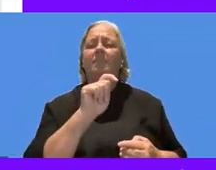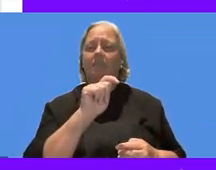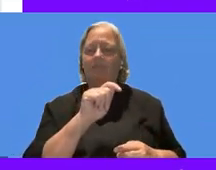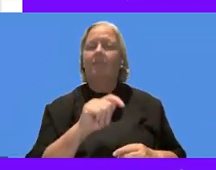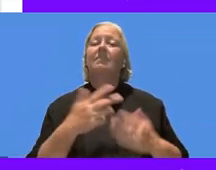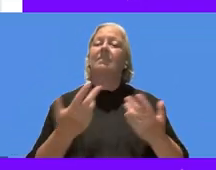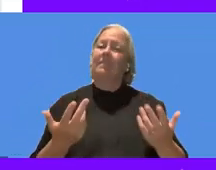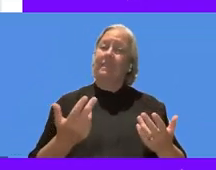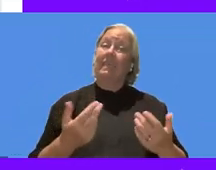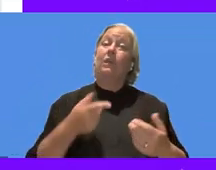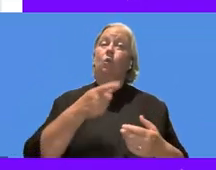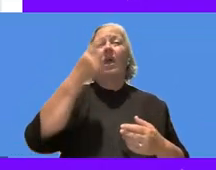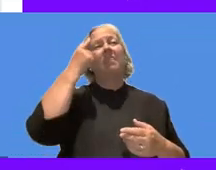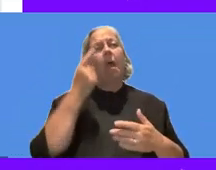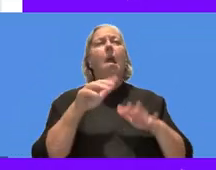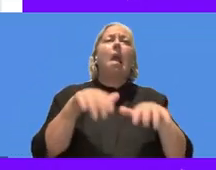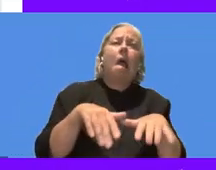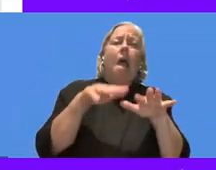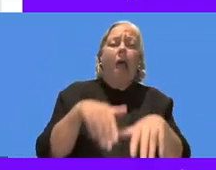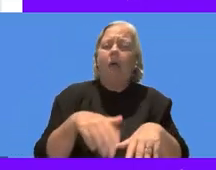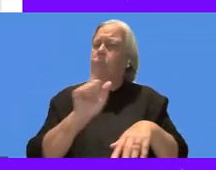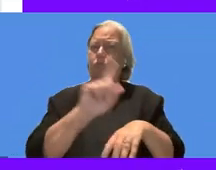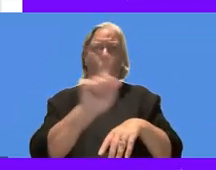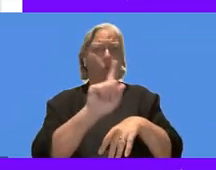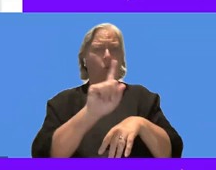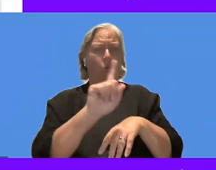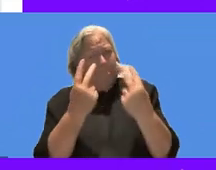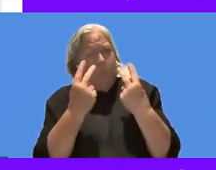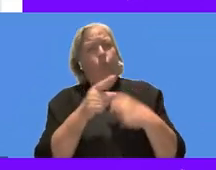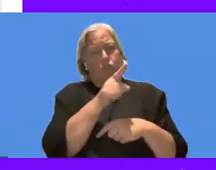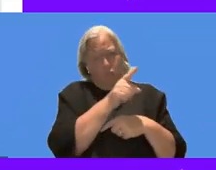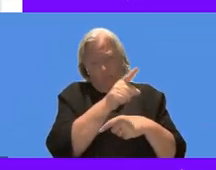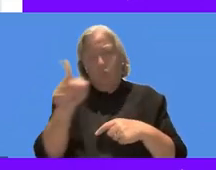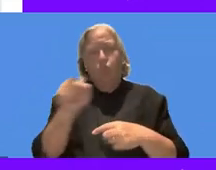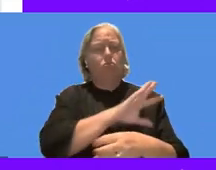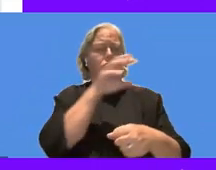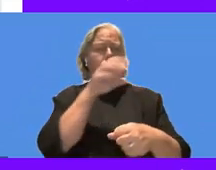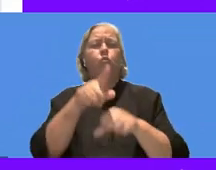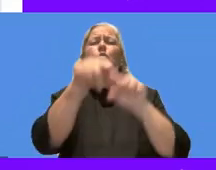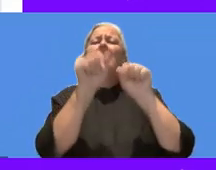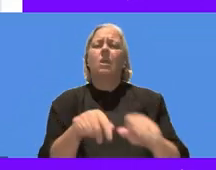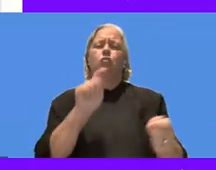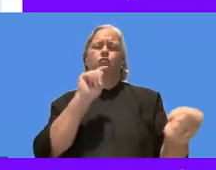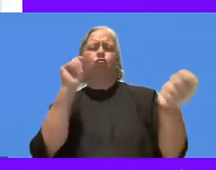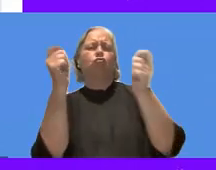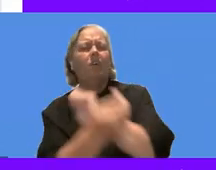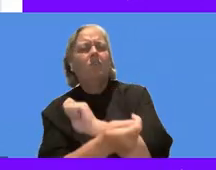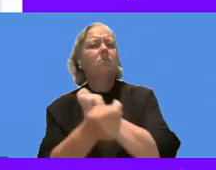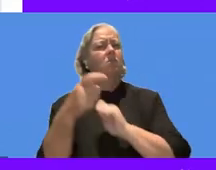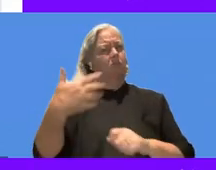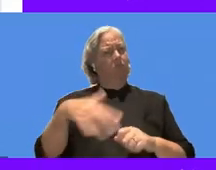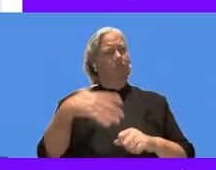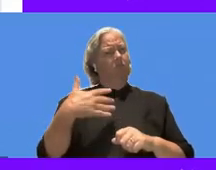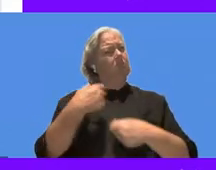essential. Change makers like yourselves are forced to reckon with, and the campaign is yours to advocate for issues that you feel most strongly about